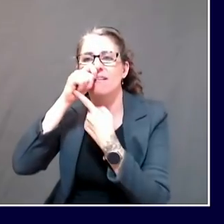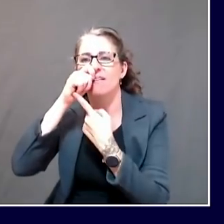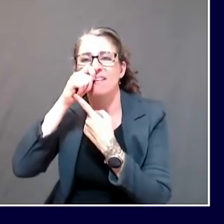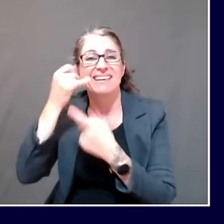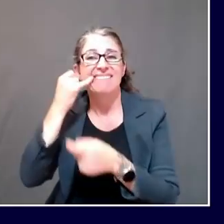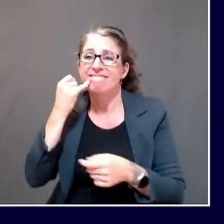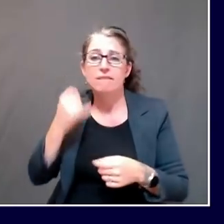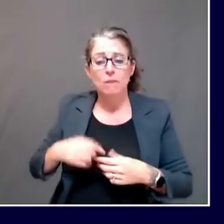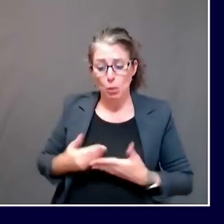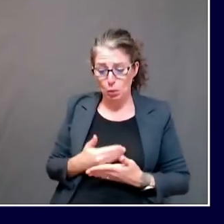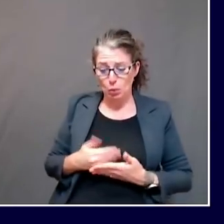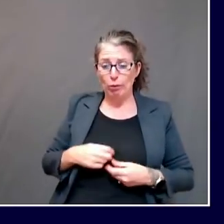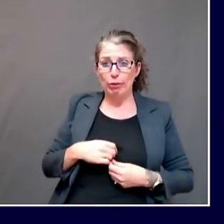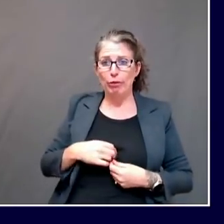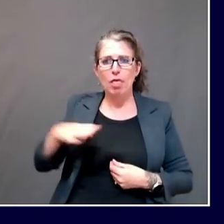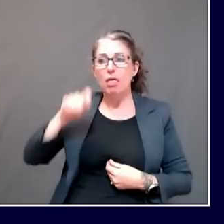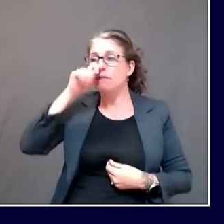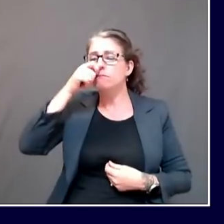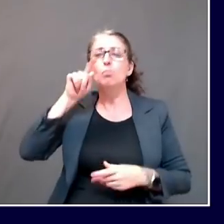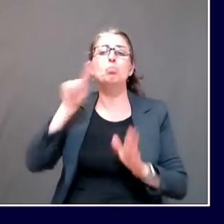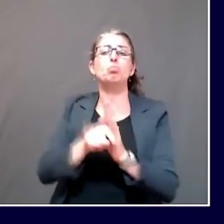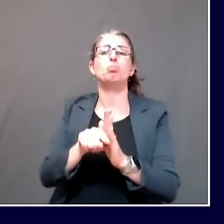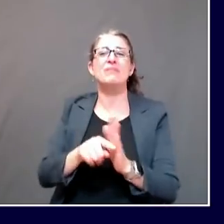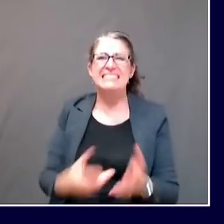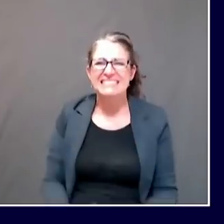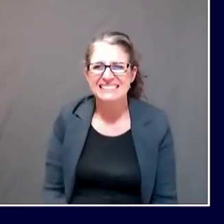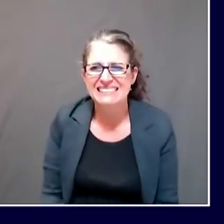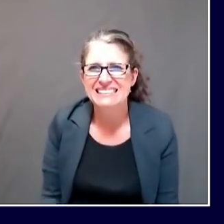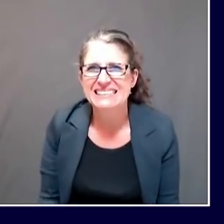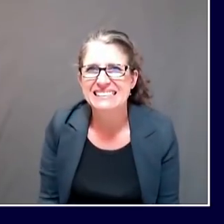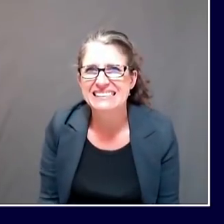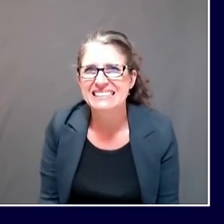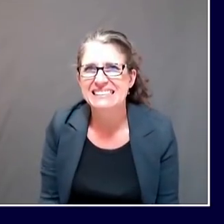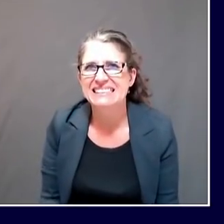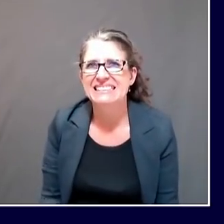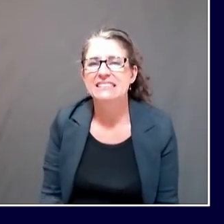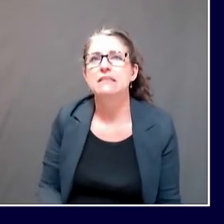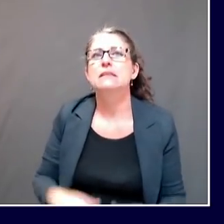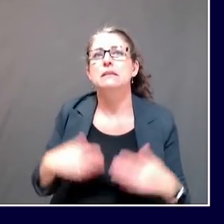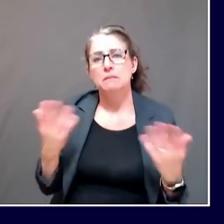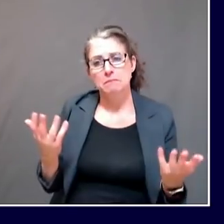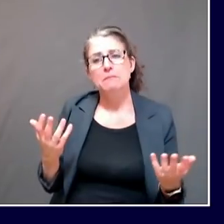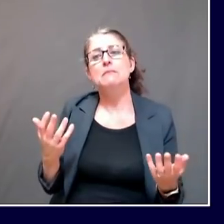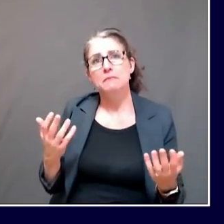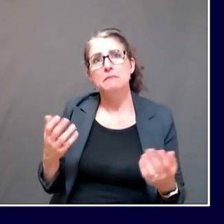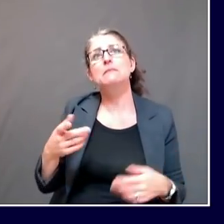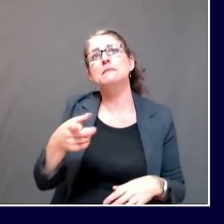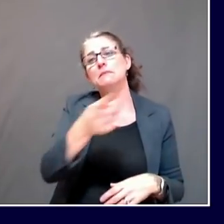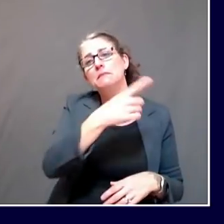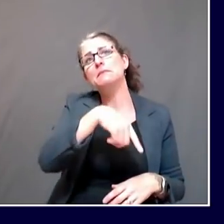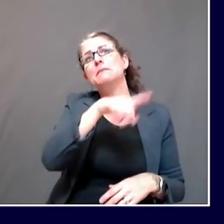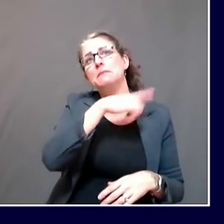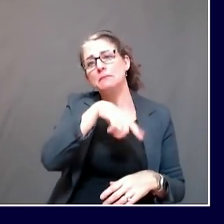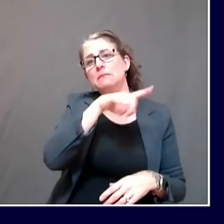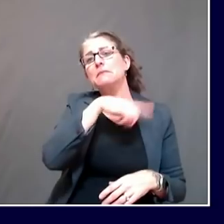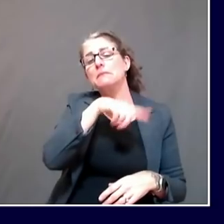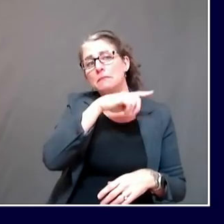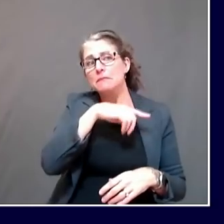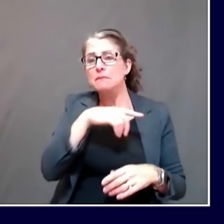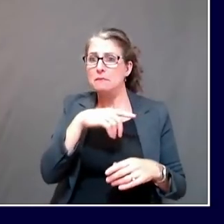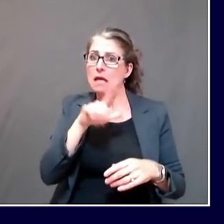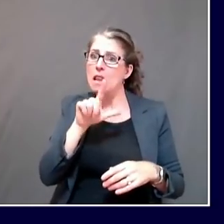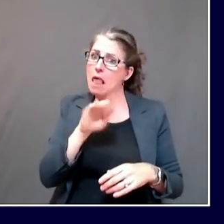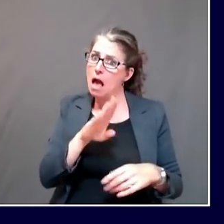good time. The important thing, I think the most important thing, is that while they are awaiting their test results,